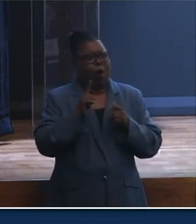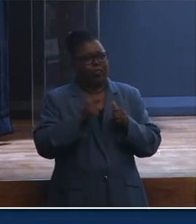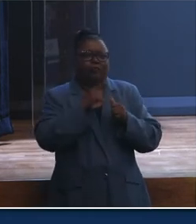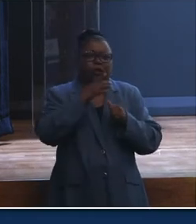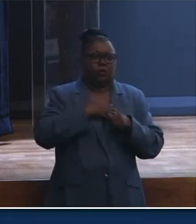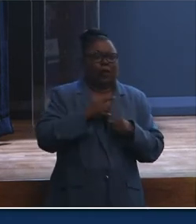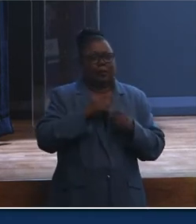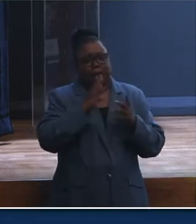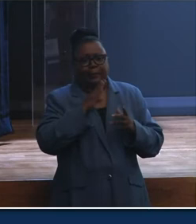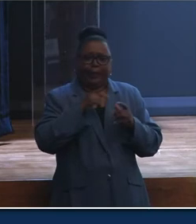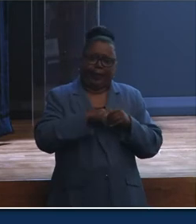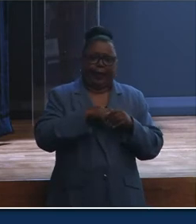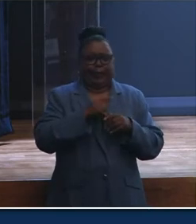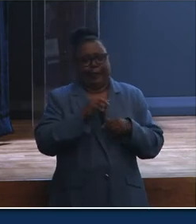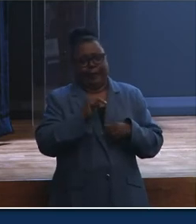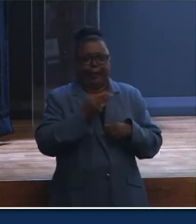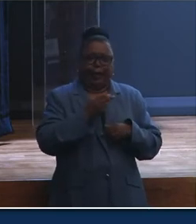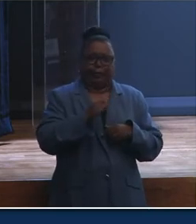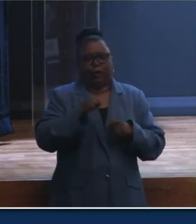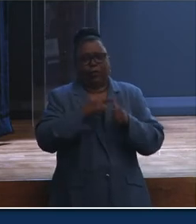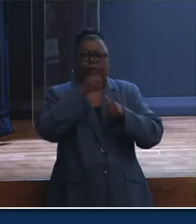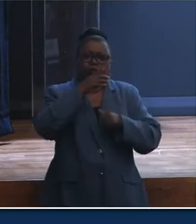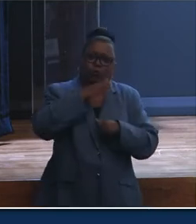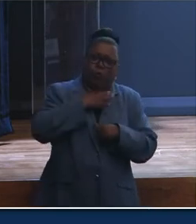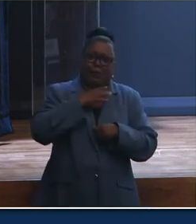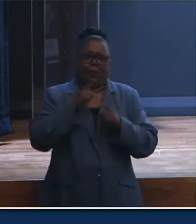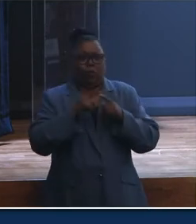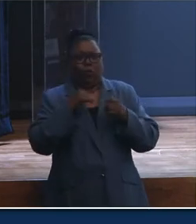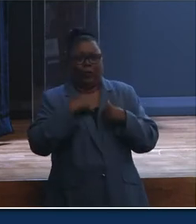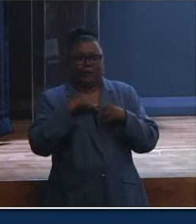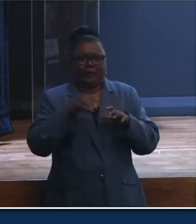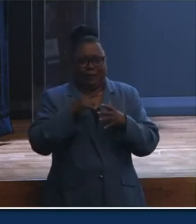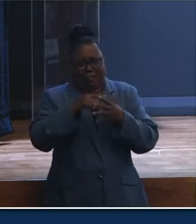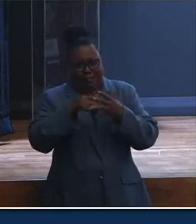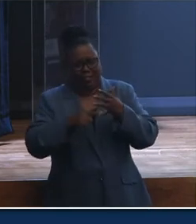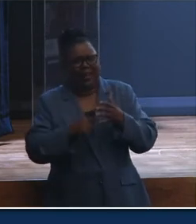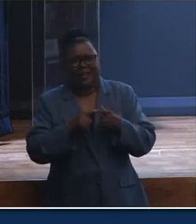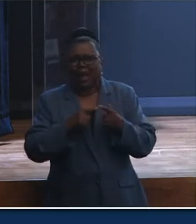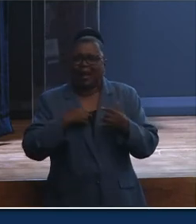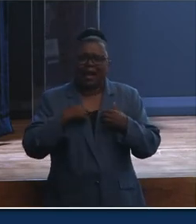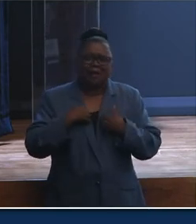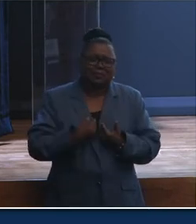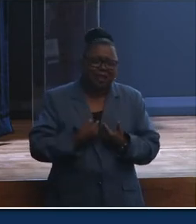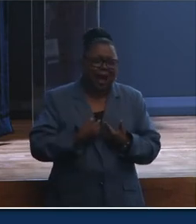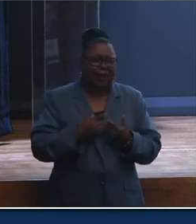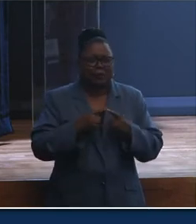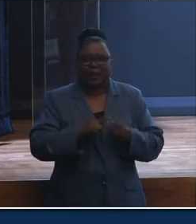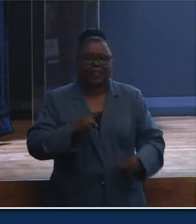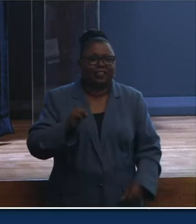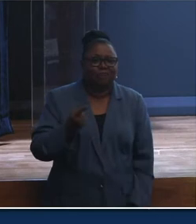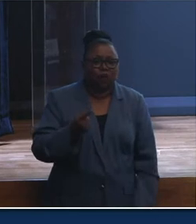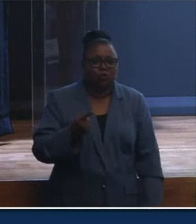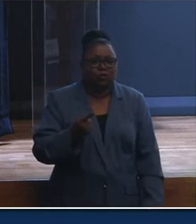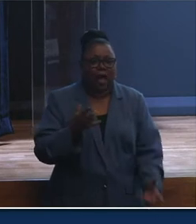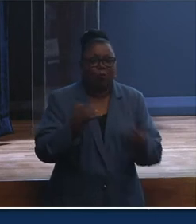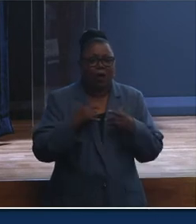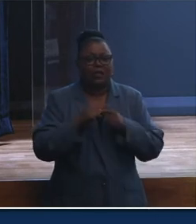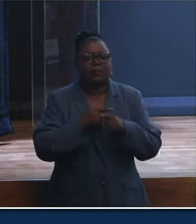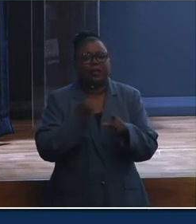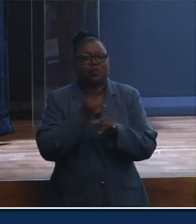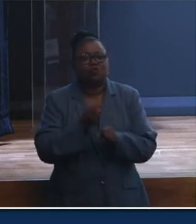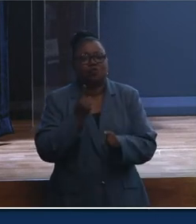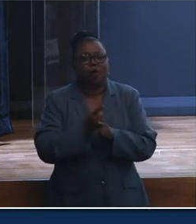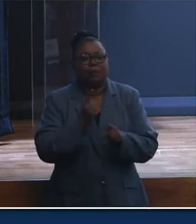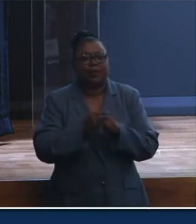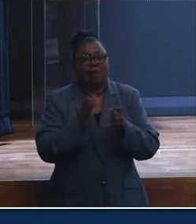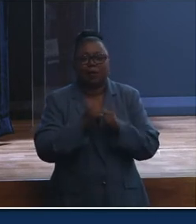first woman to be in the NHL, the first woman who has done this. And I'm tired of being the first. I want it to be normal. I